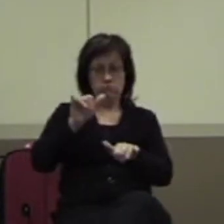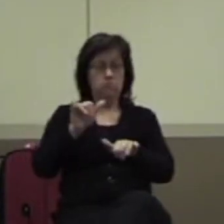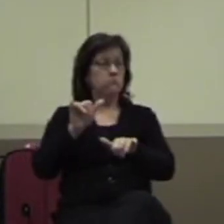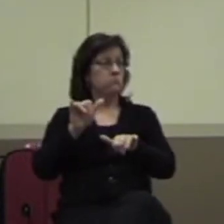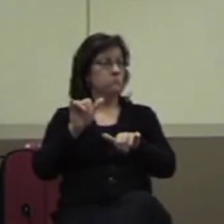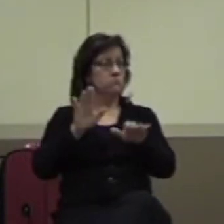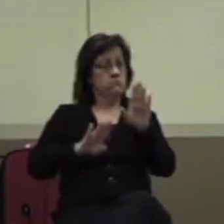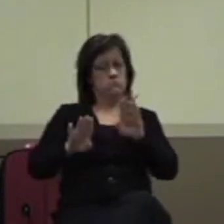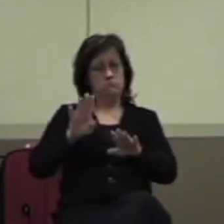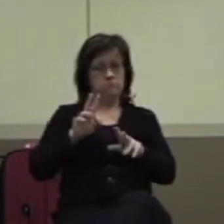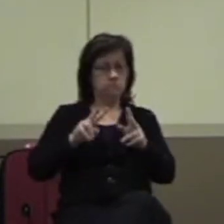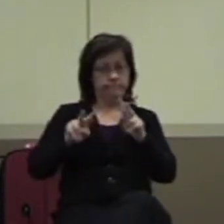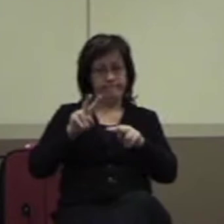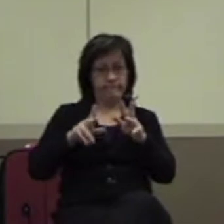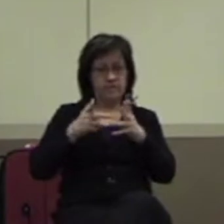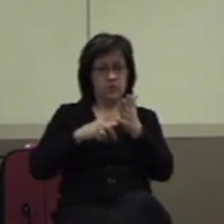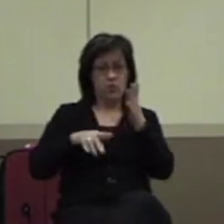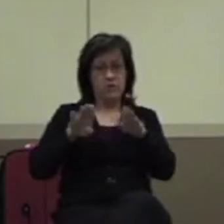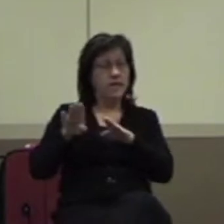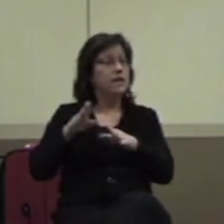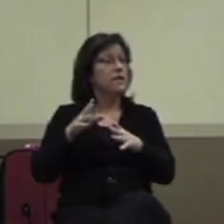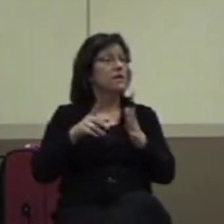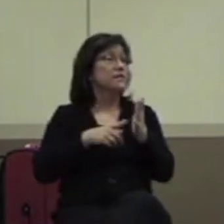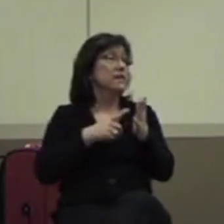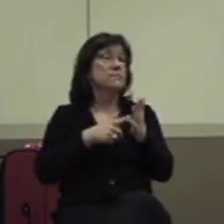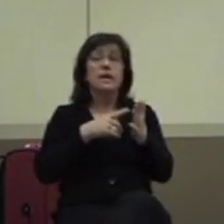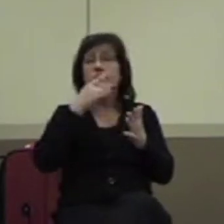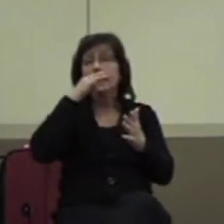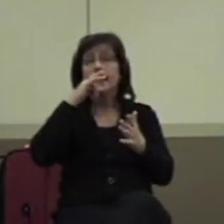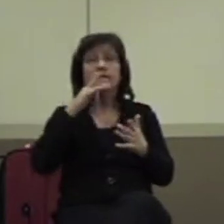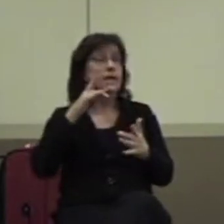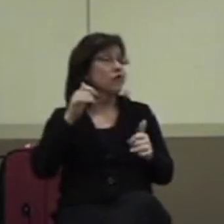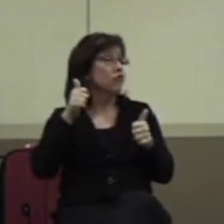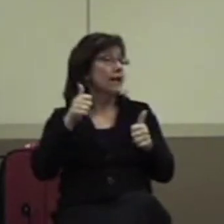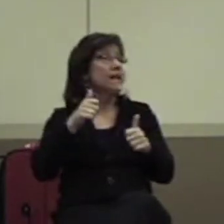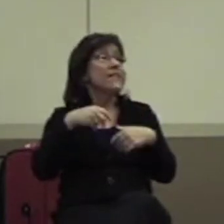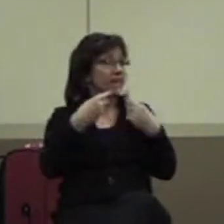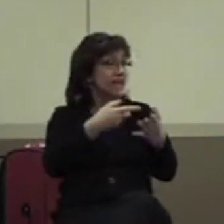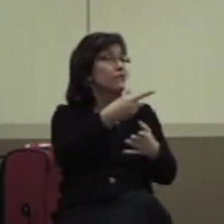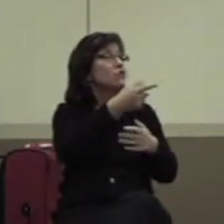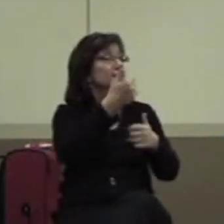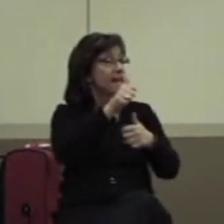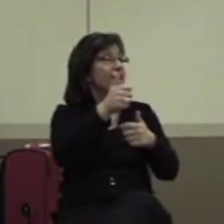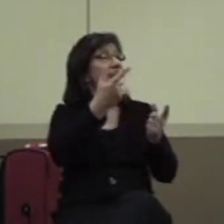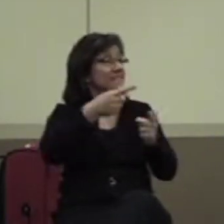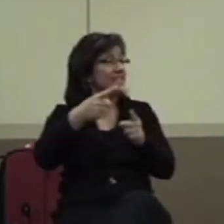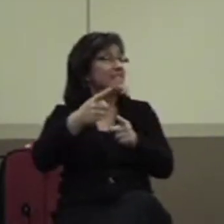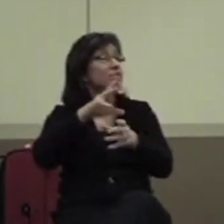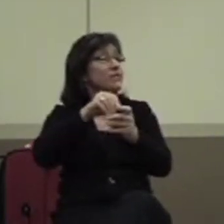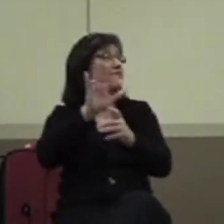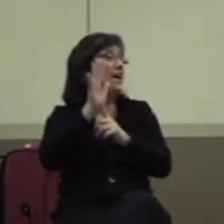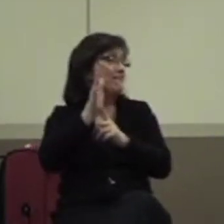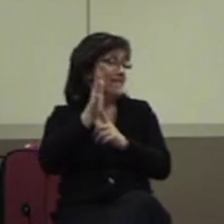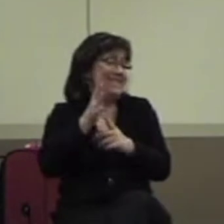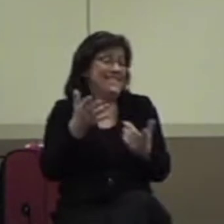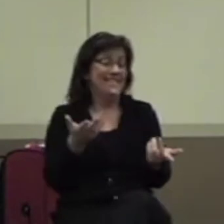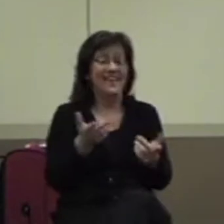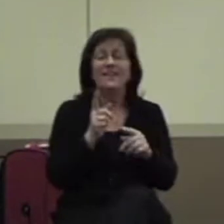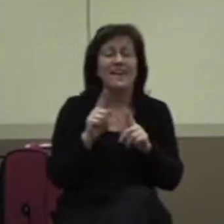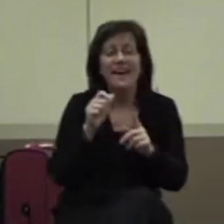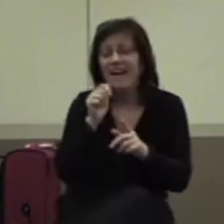And some kids are so compliant is that they provide those 10 incidents in 5 minutes. I don't recommend a 5-minute